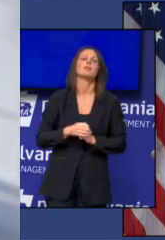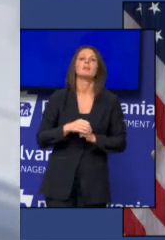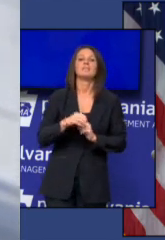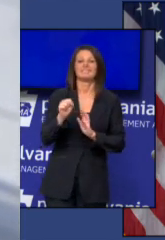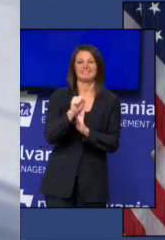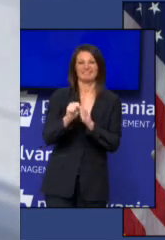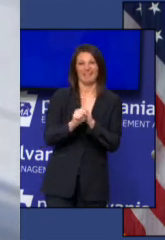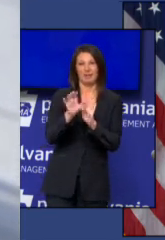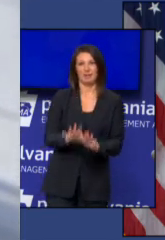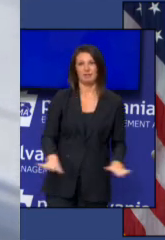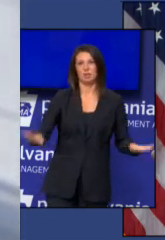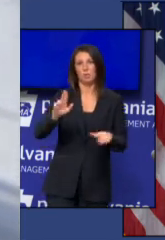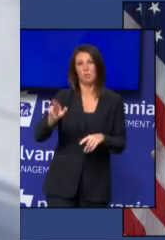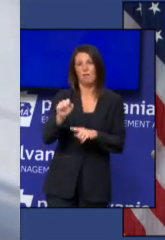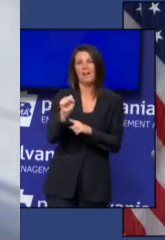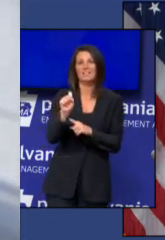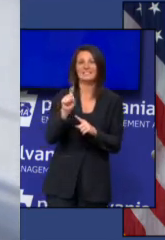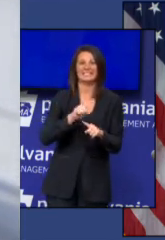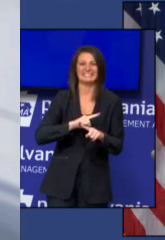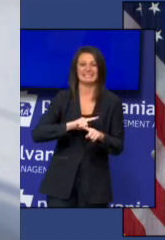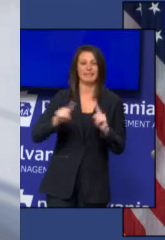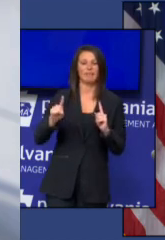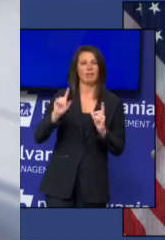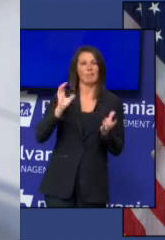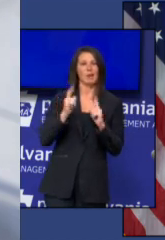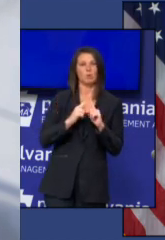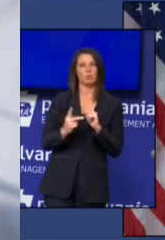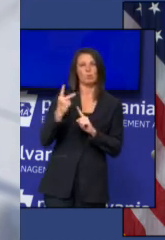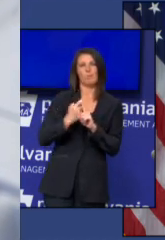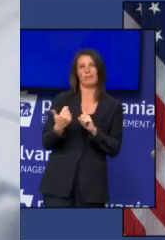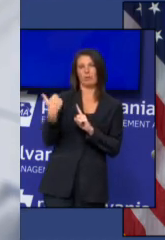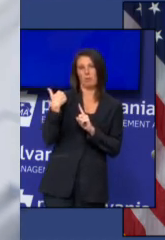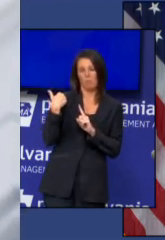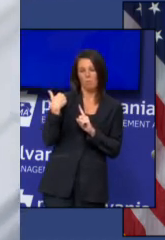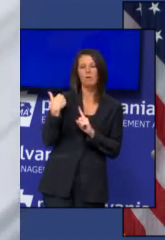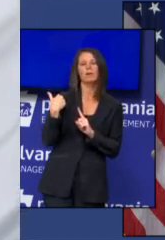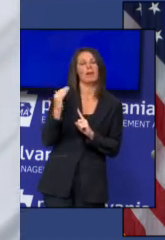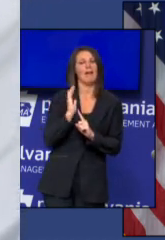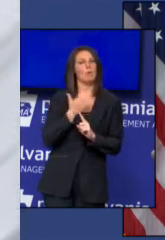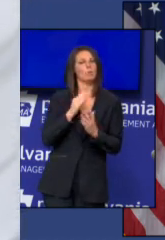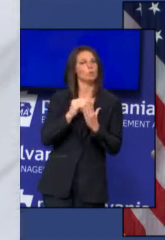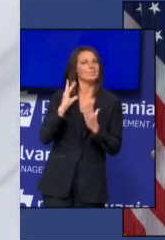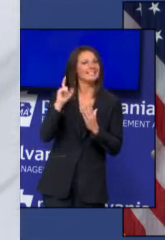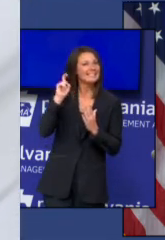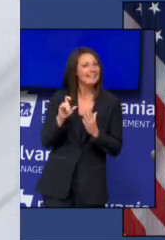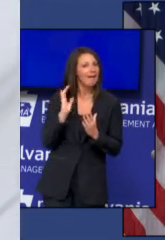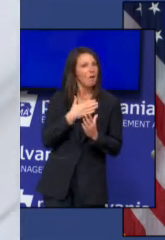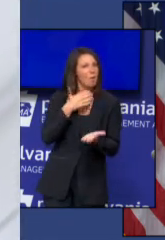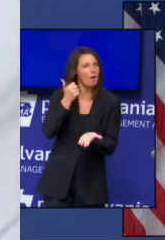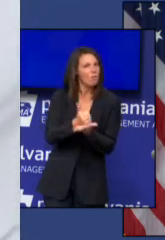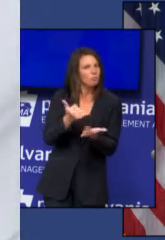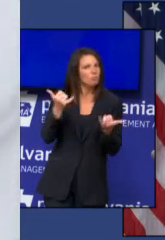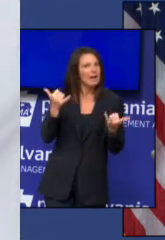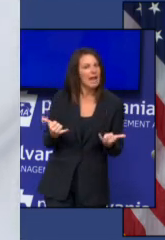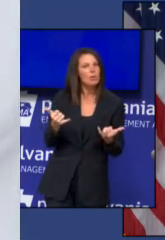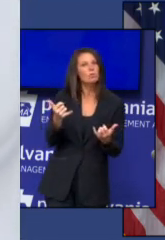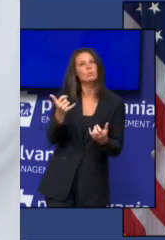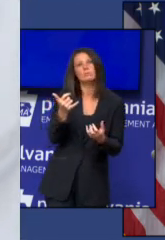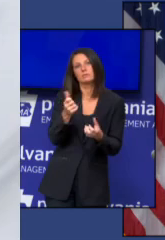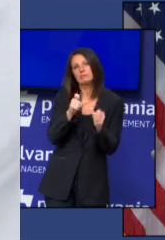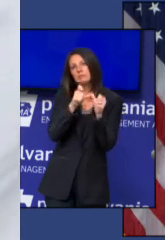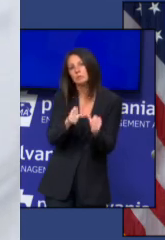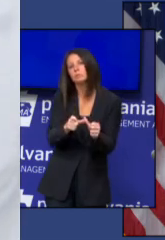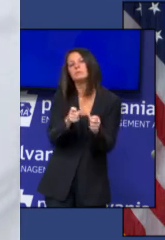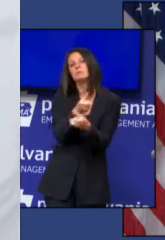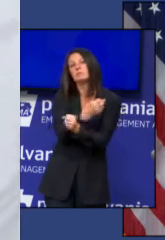nation are in a different place now than we were just a month ago. And our students need our help right now to stay safe and stay